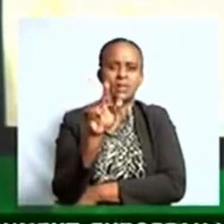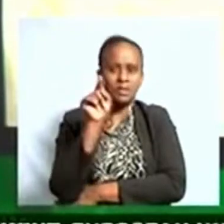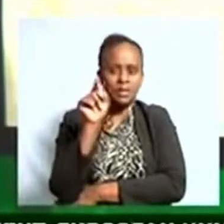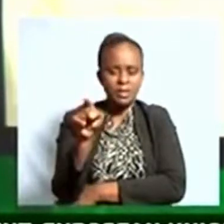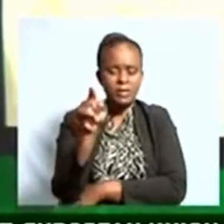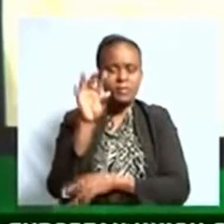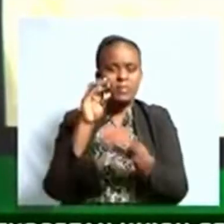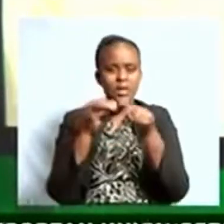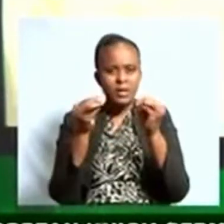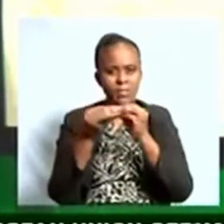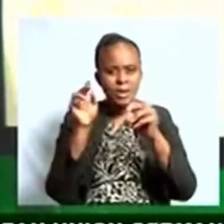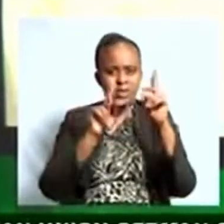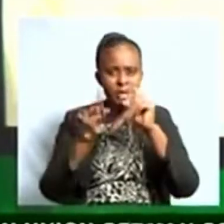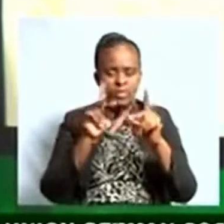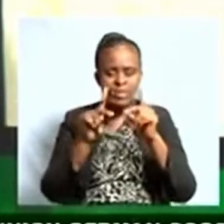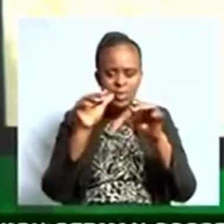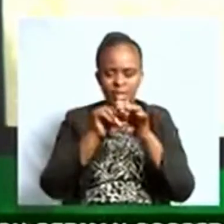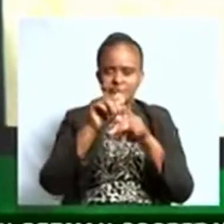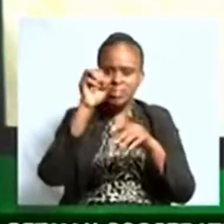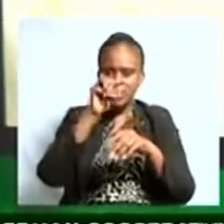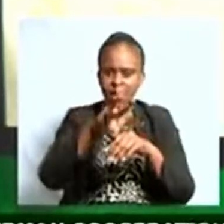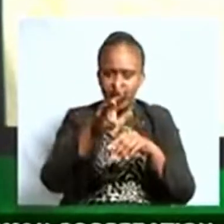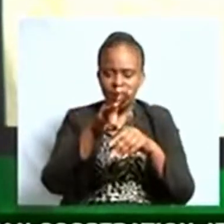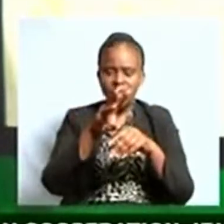population of Munali was not as it is now.